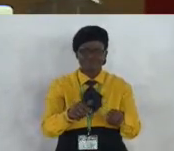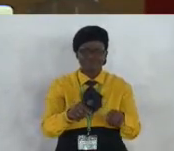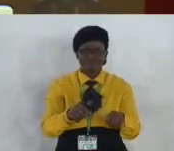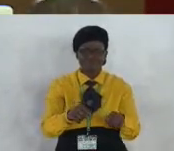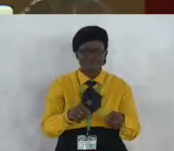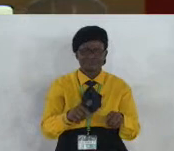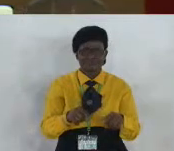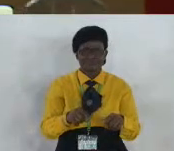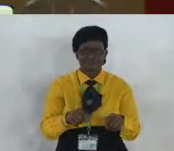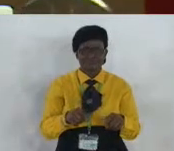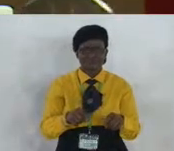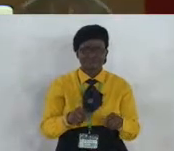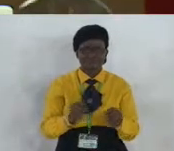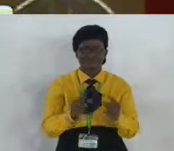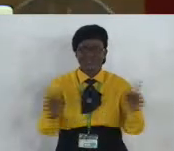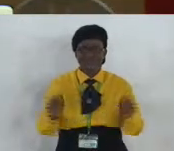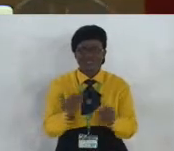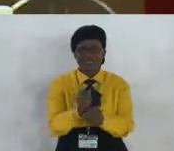Very briefly,